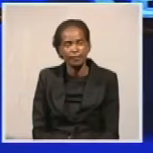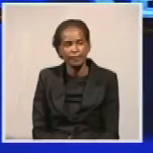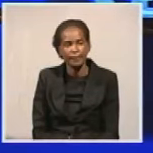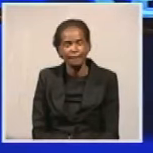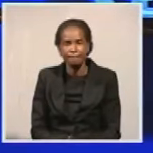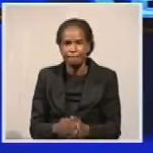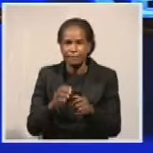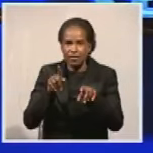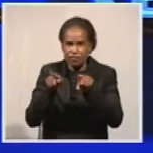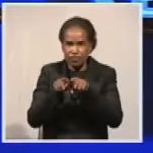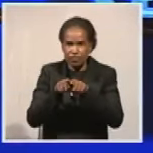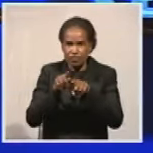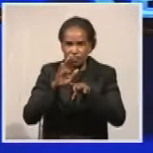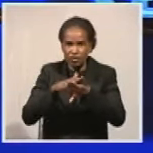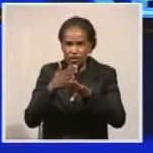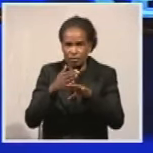and